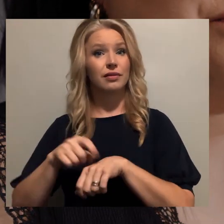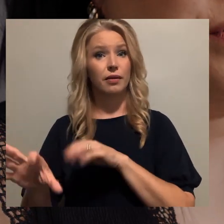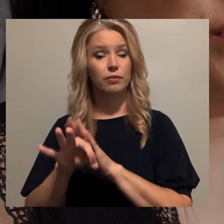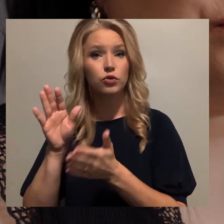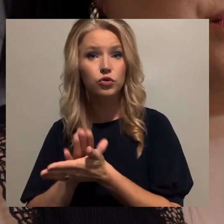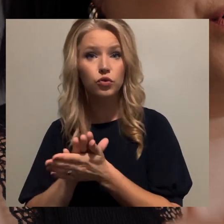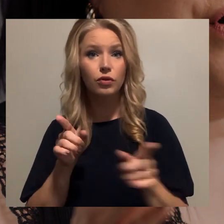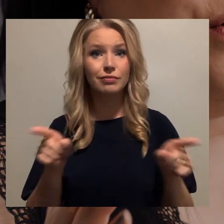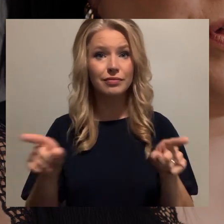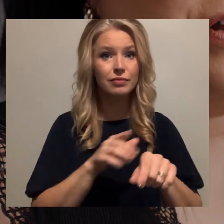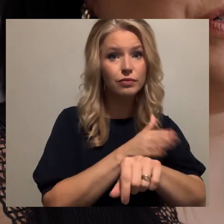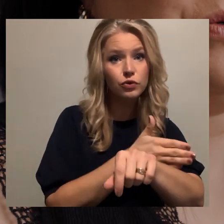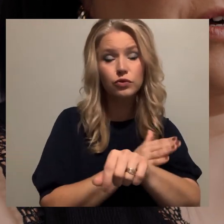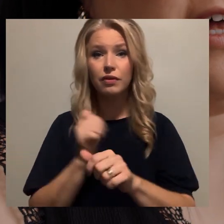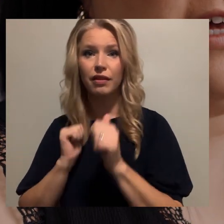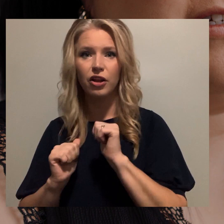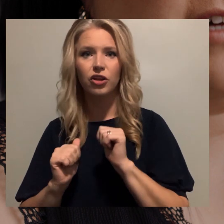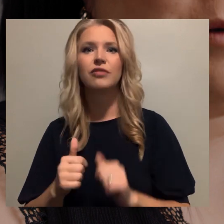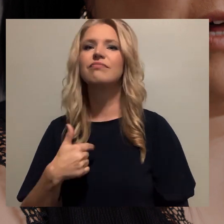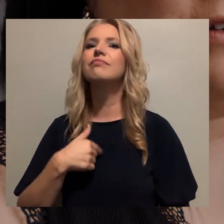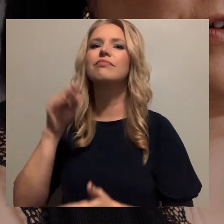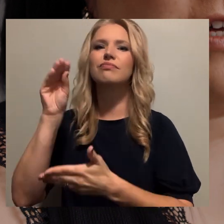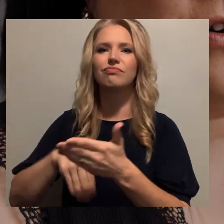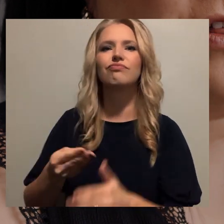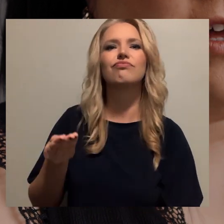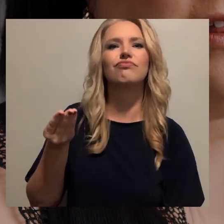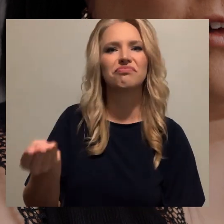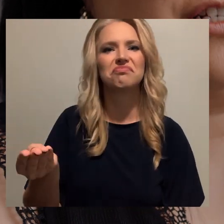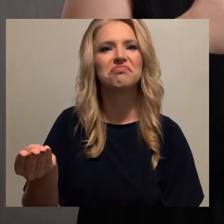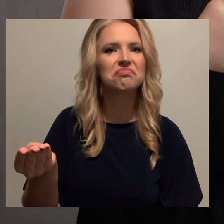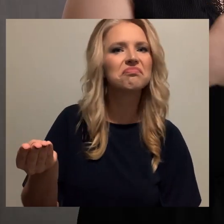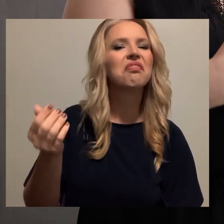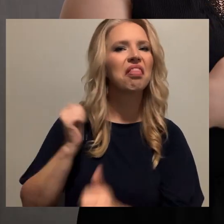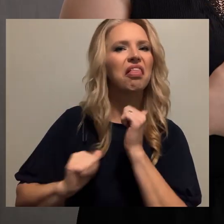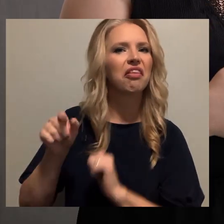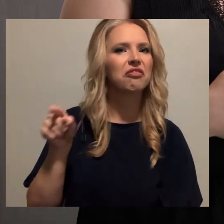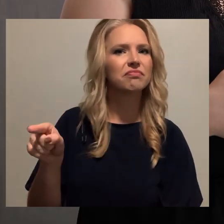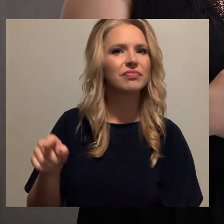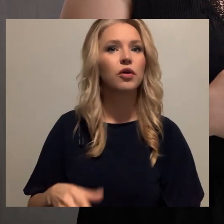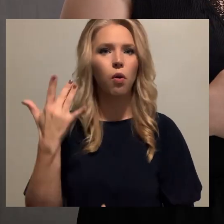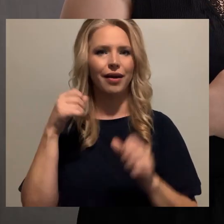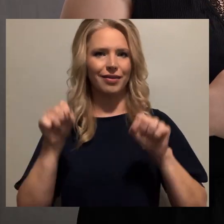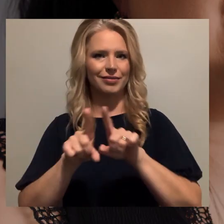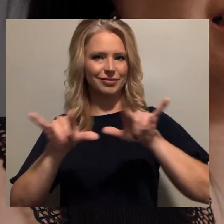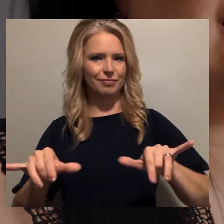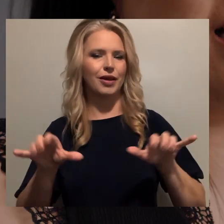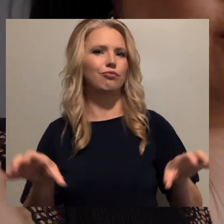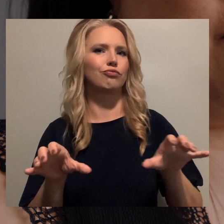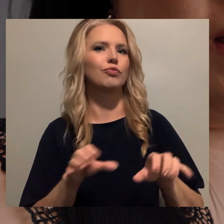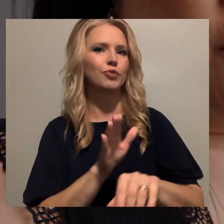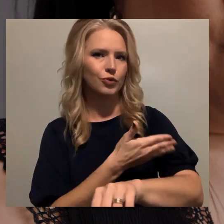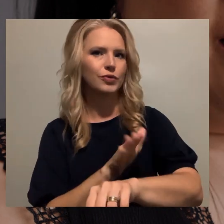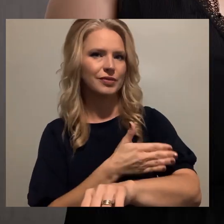it was either music school or theater school, and I applied for theater thinking that I'll just stay on top of the music on the side. I didn't